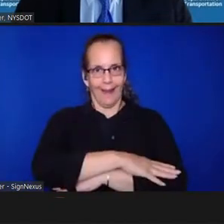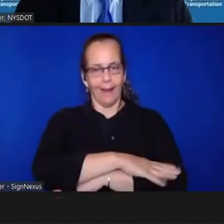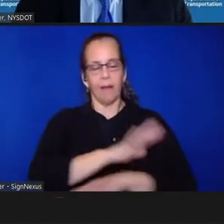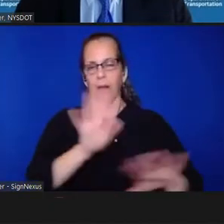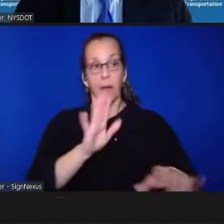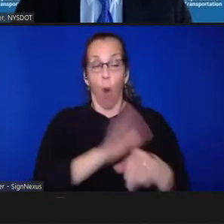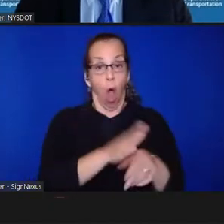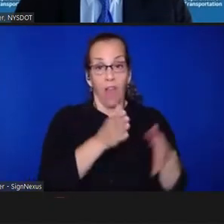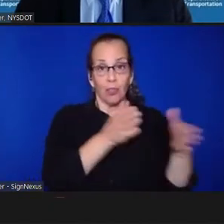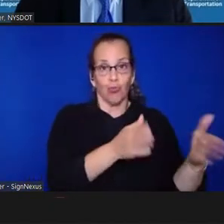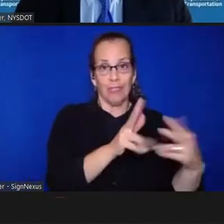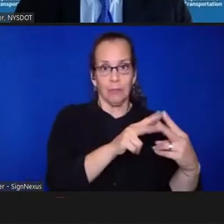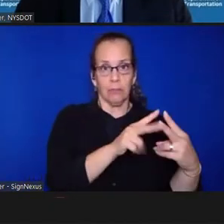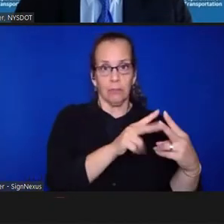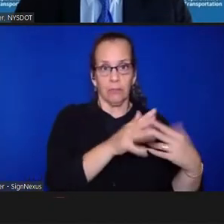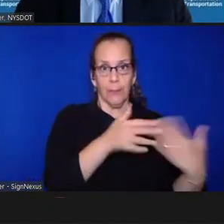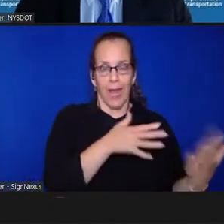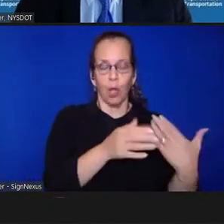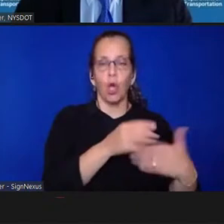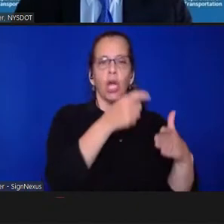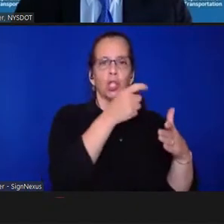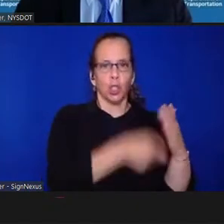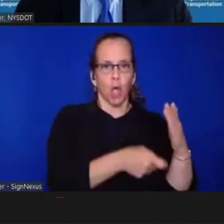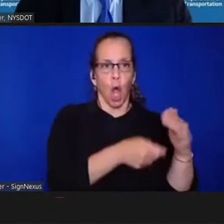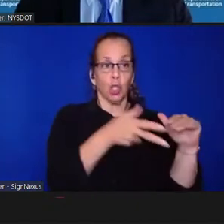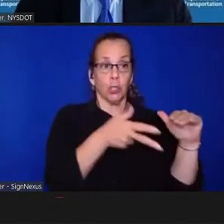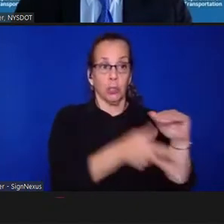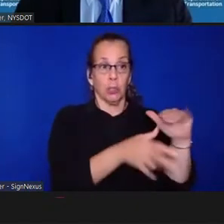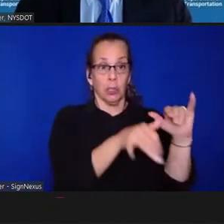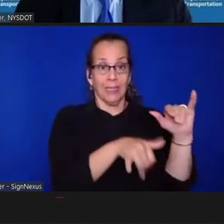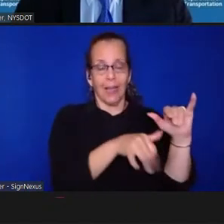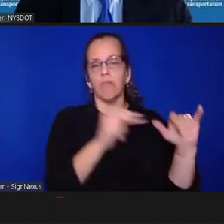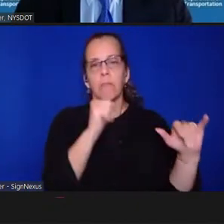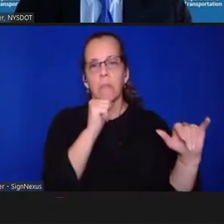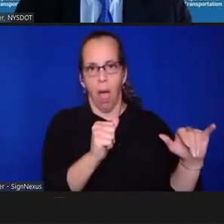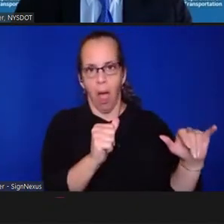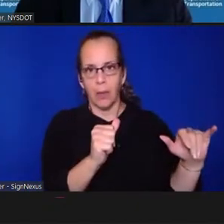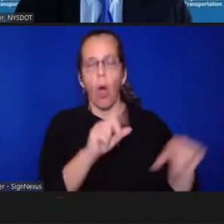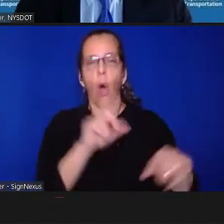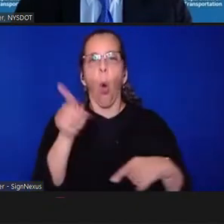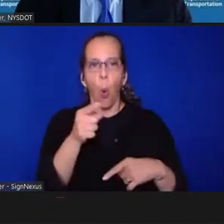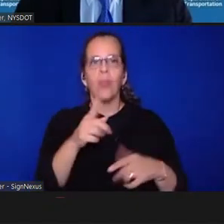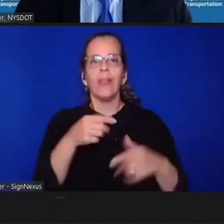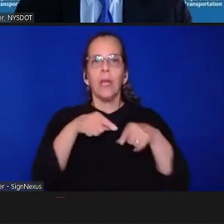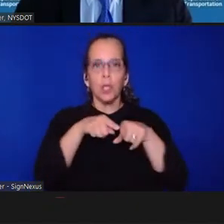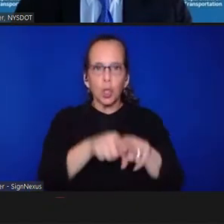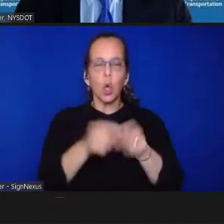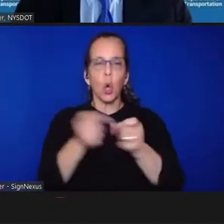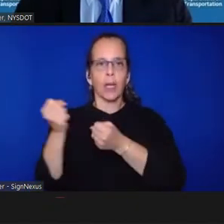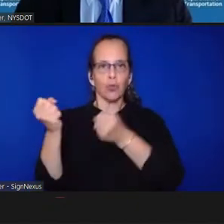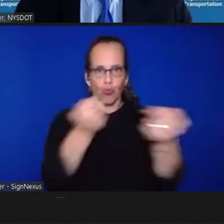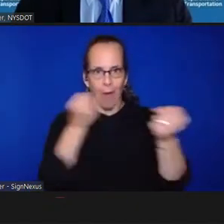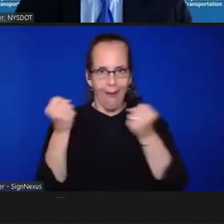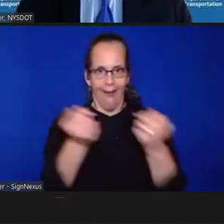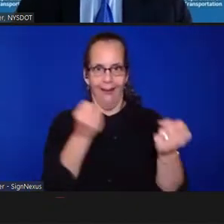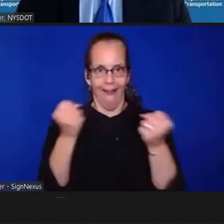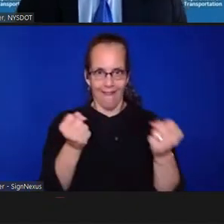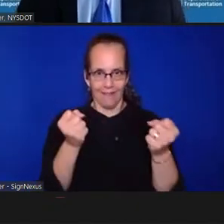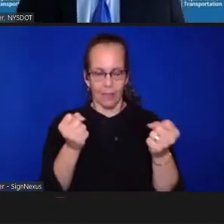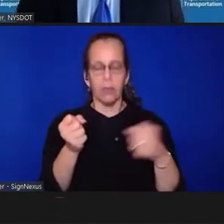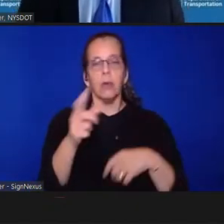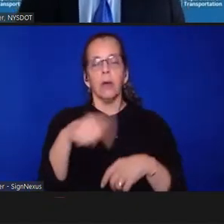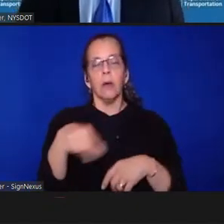they will only be charged as we describe for entering or remaining when they are moving so those of you who have expressed some concerns